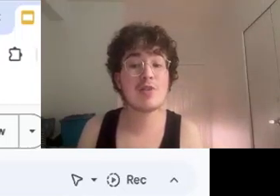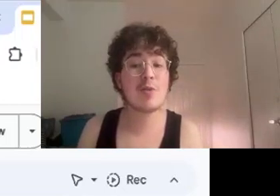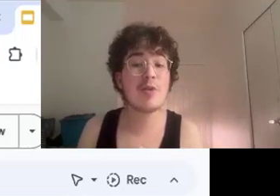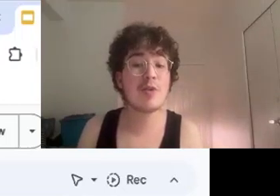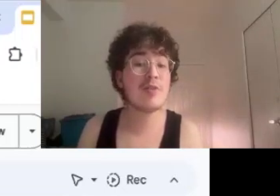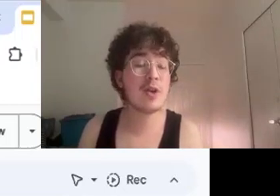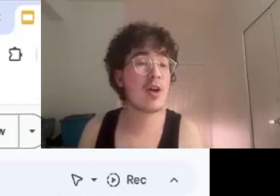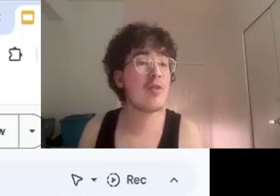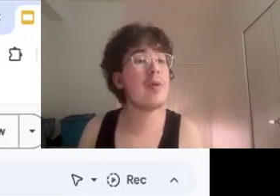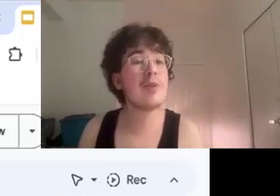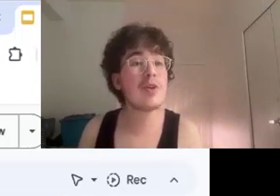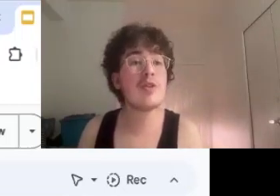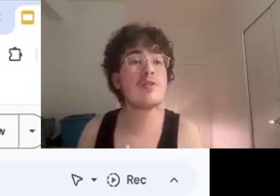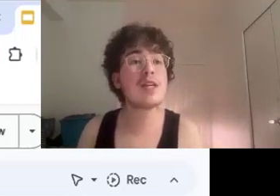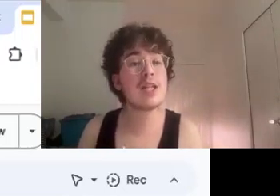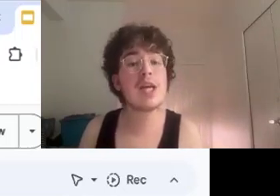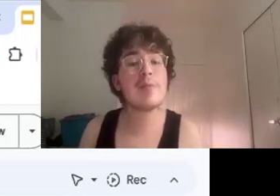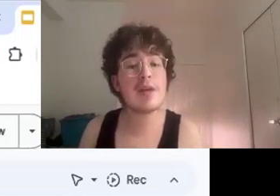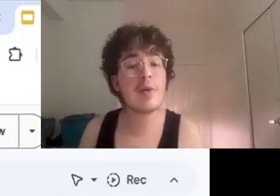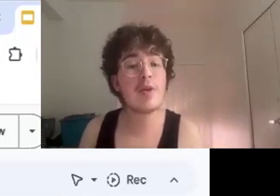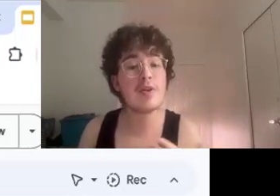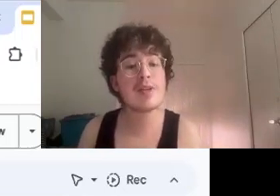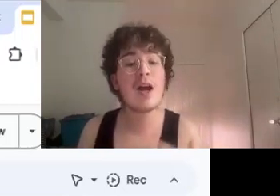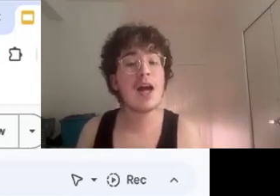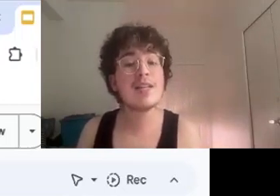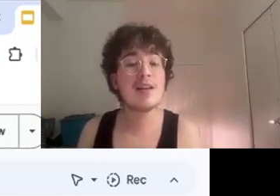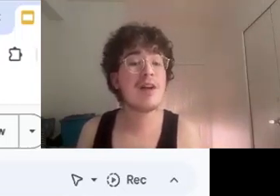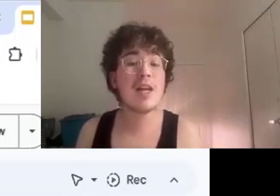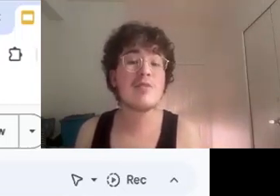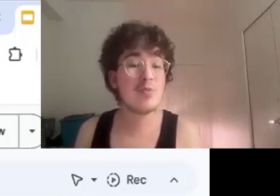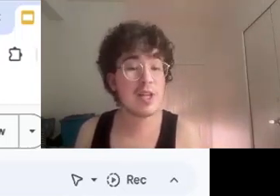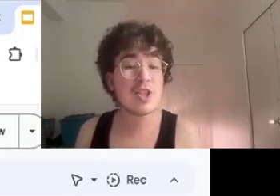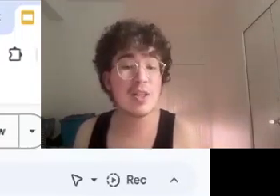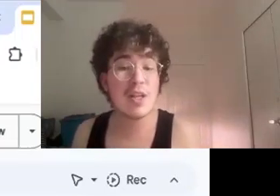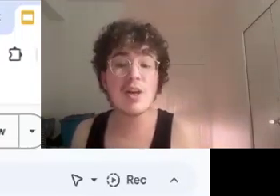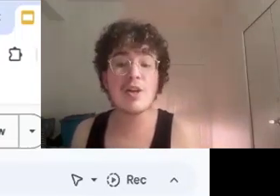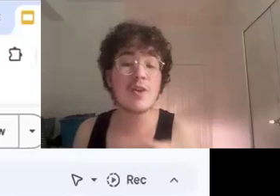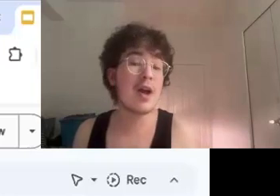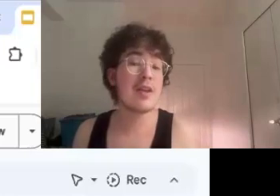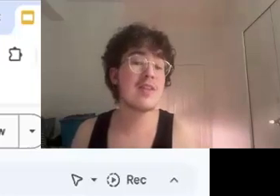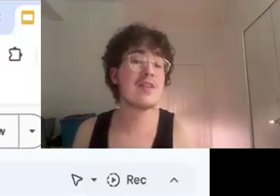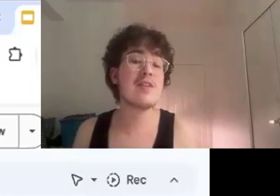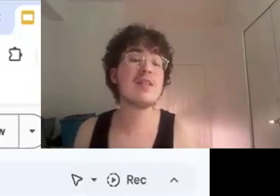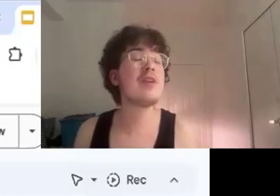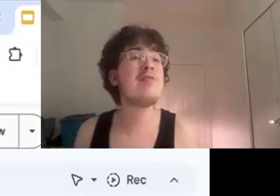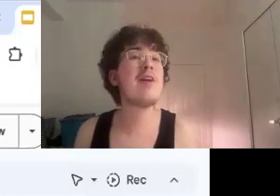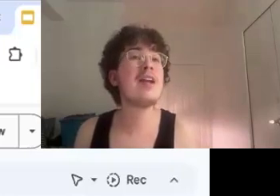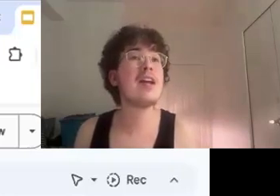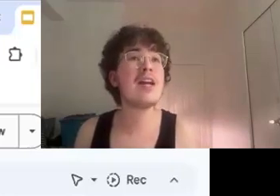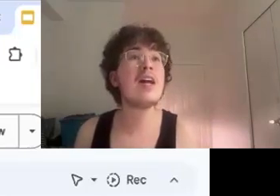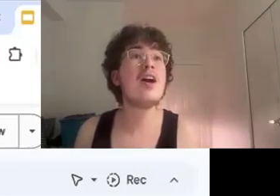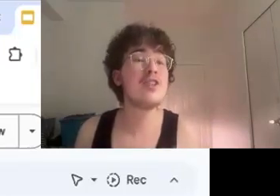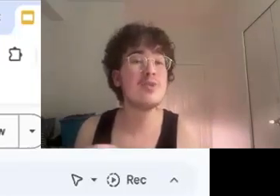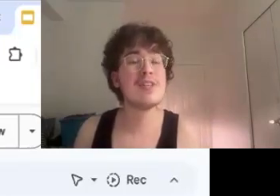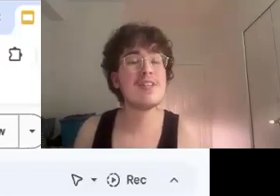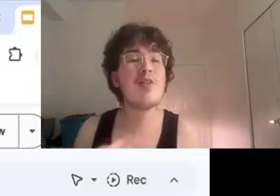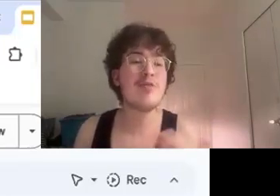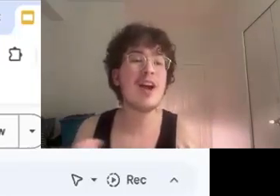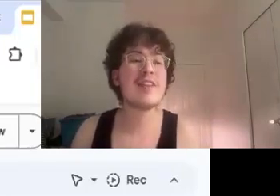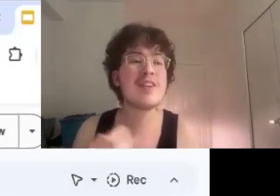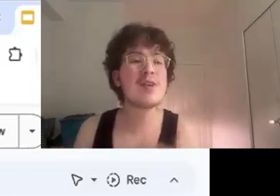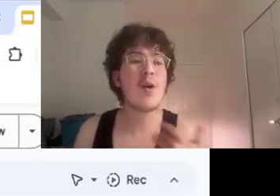ended the practice of committing people under these laws. And for most of this time, not only could you be sentenced to